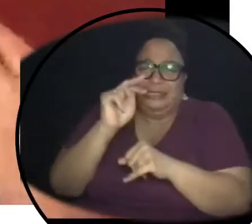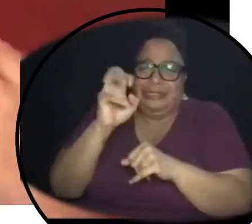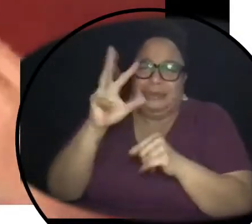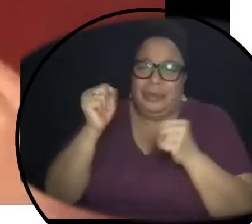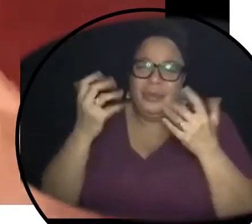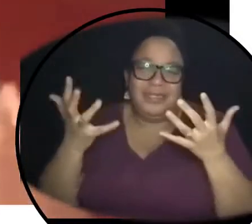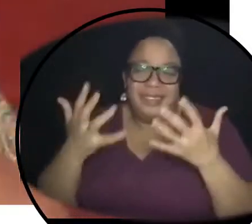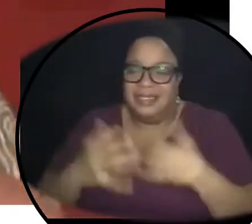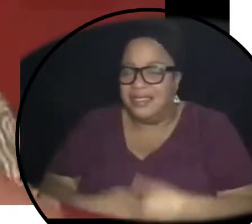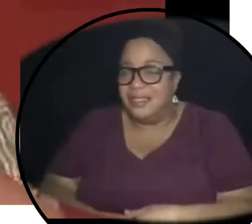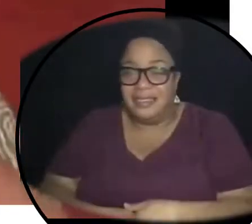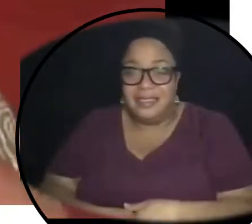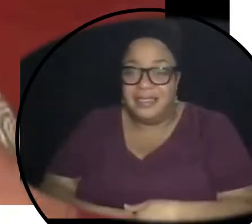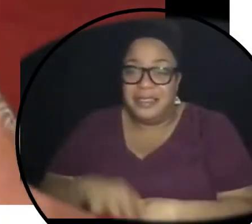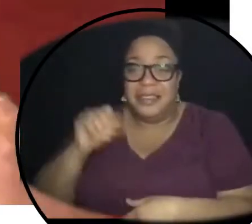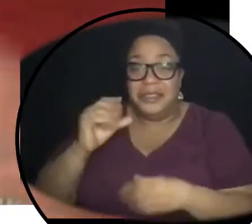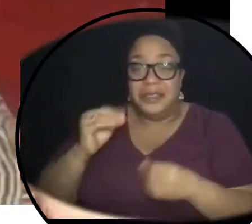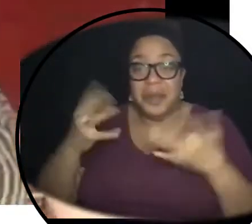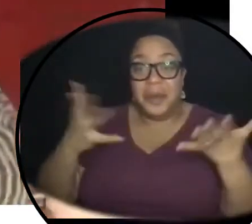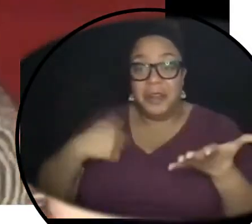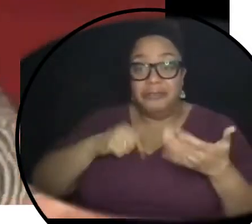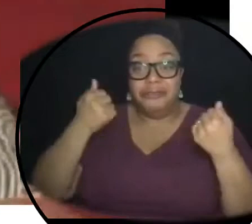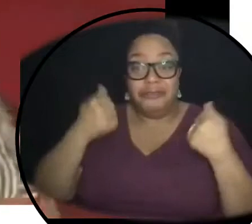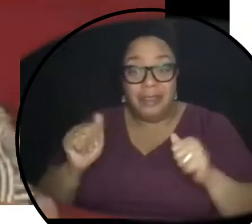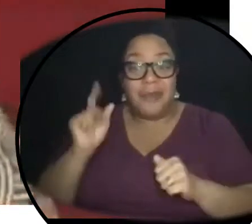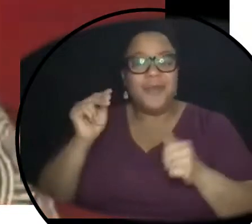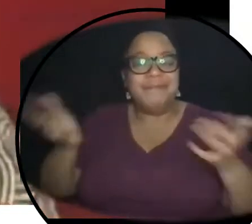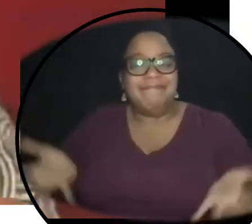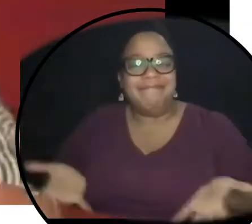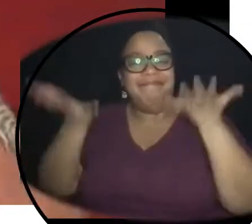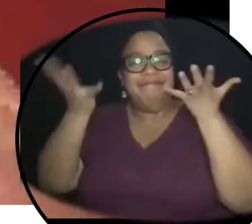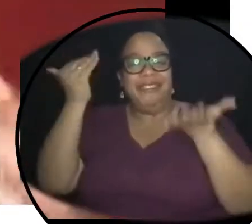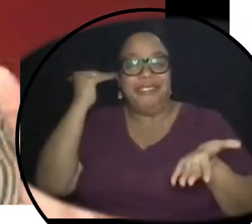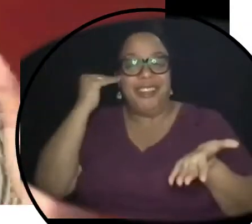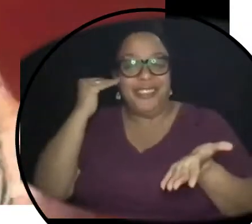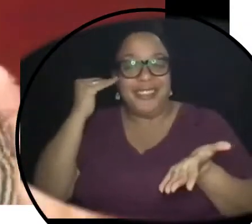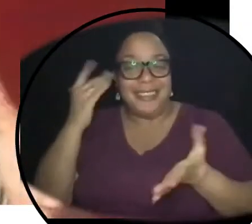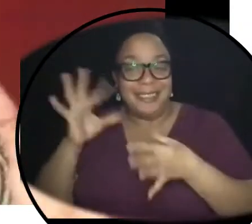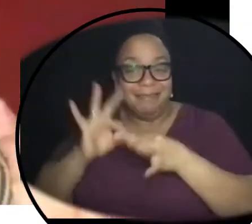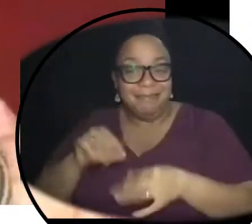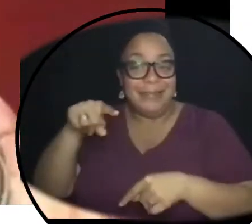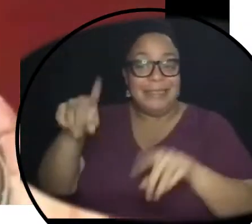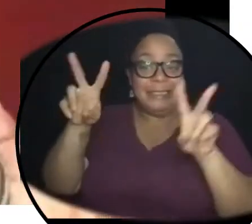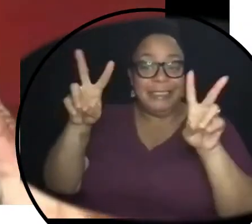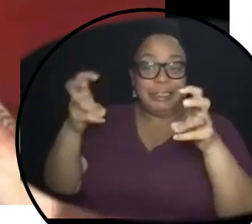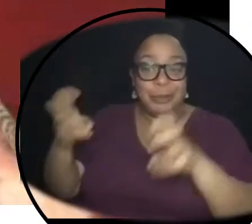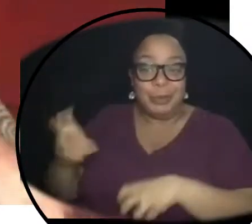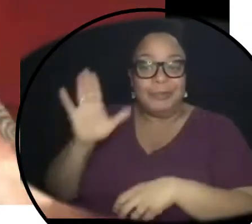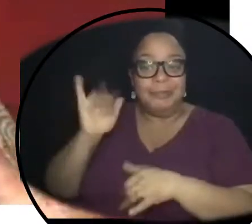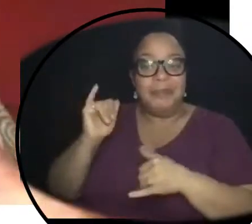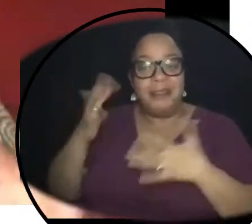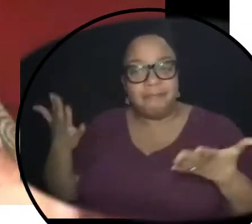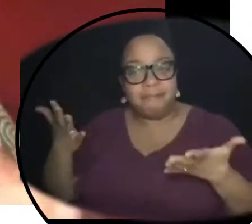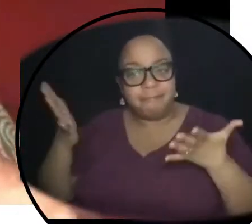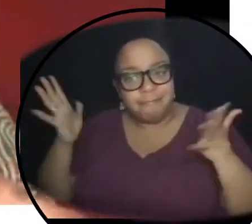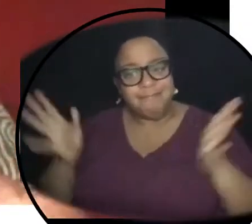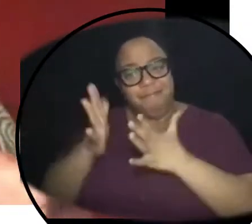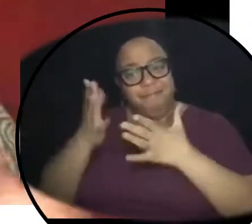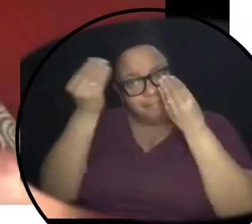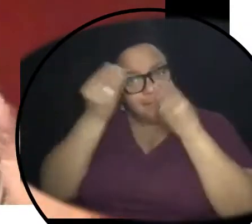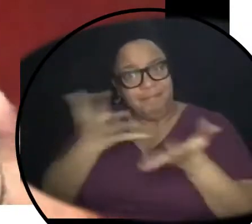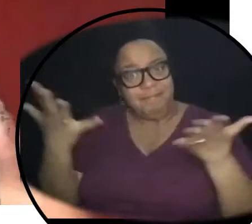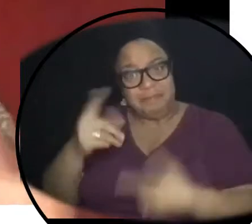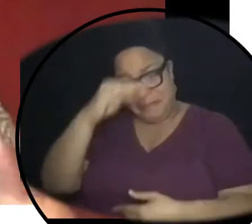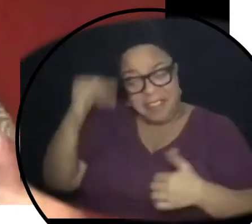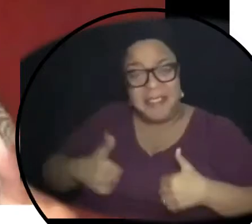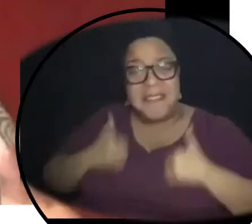So to me, it's no coincidence that the refugees coming to Italy are in large part coming from countries